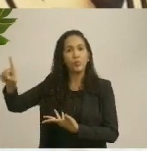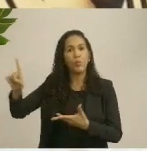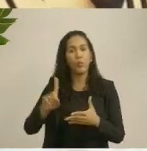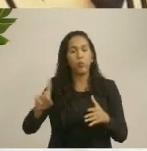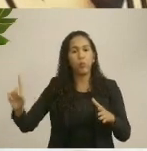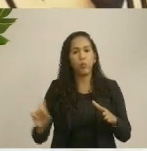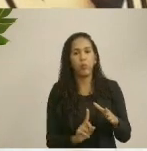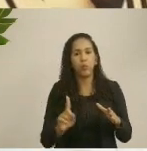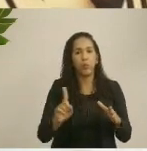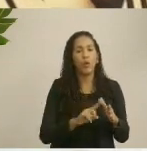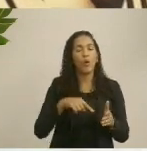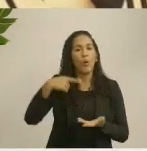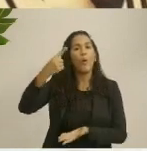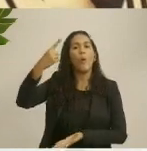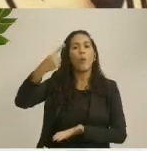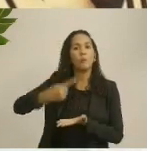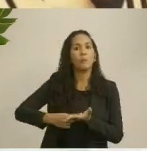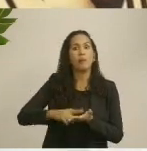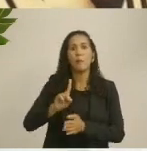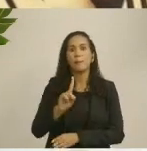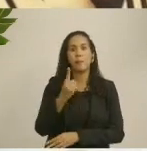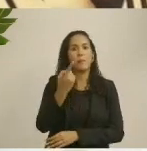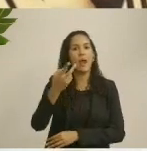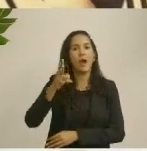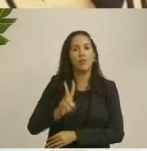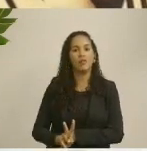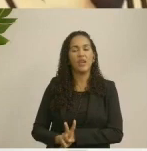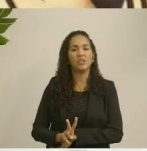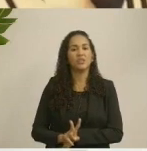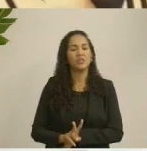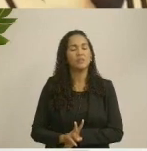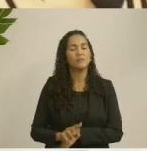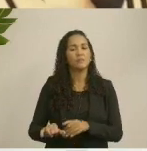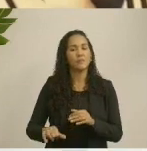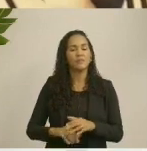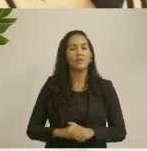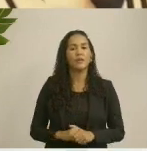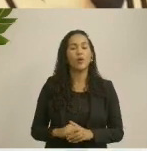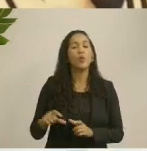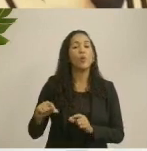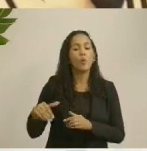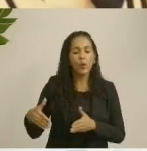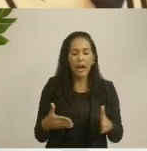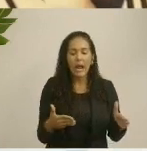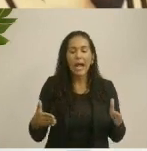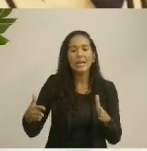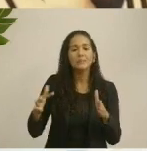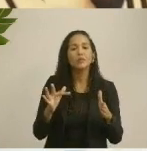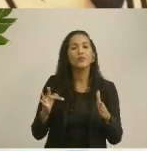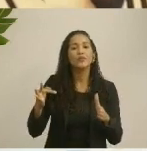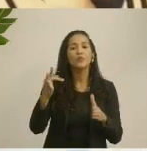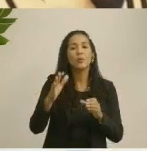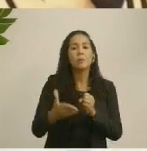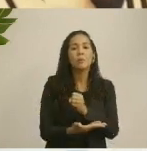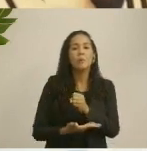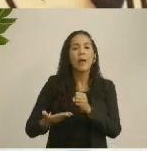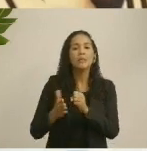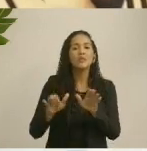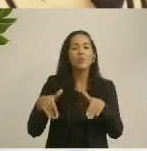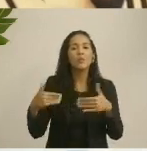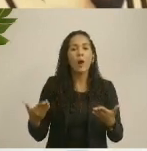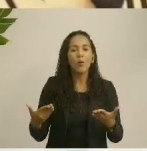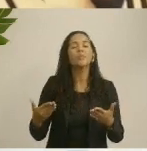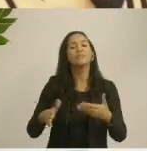clearly to a pathway of the future based on sustainable development.